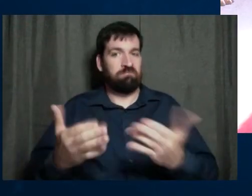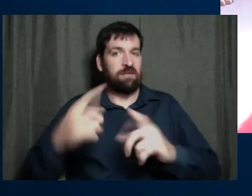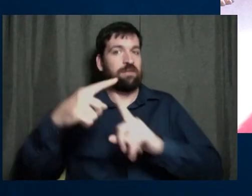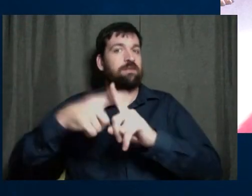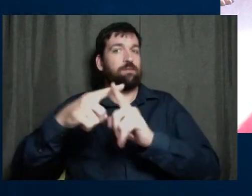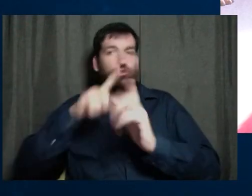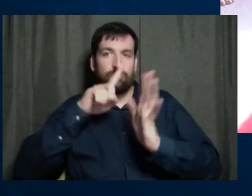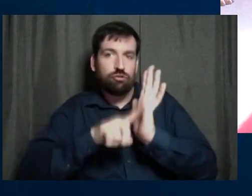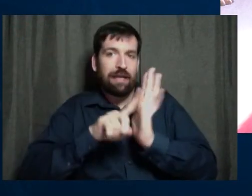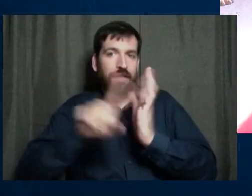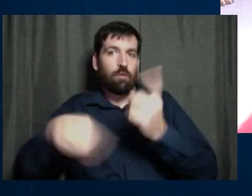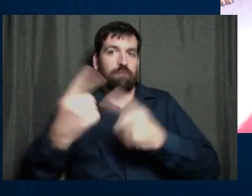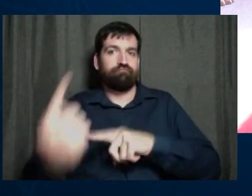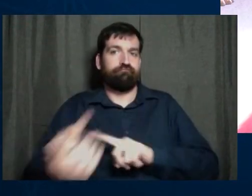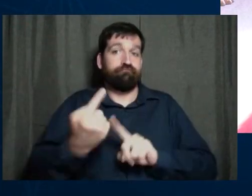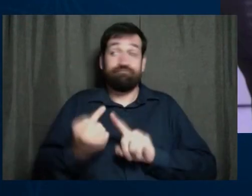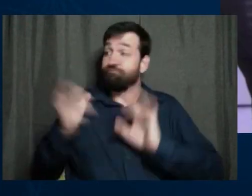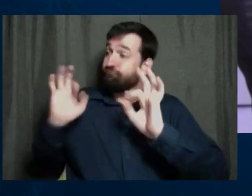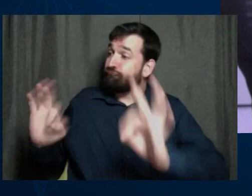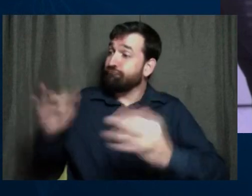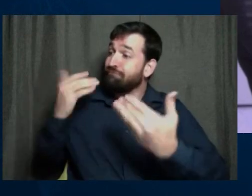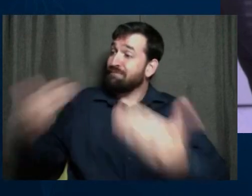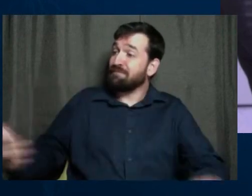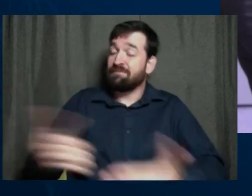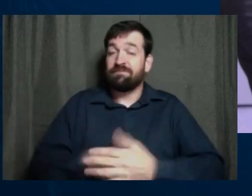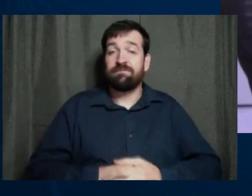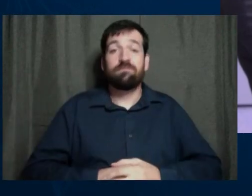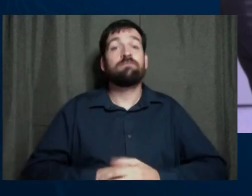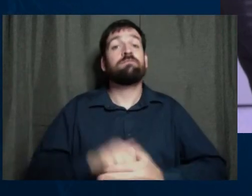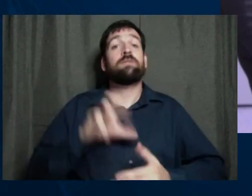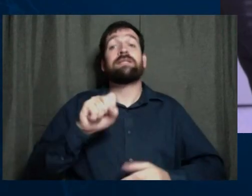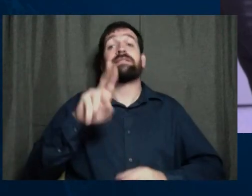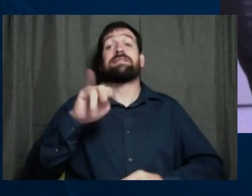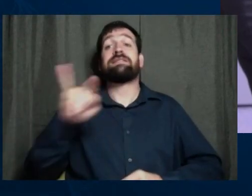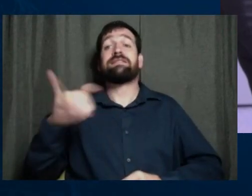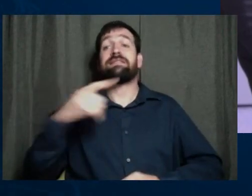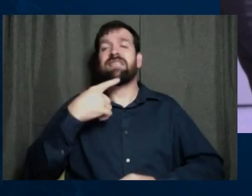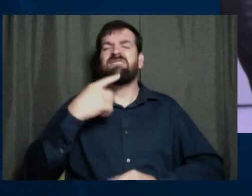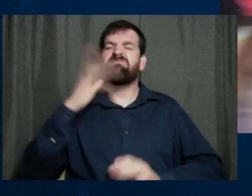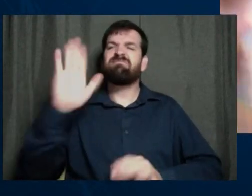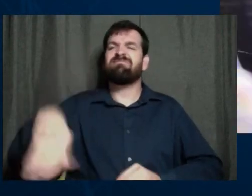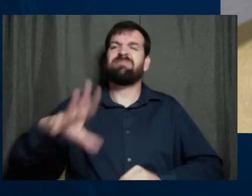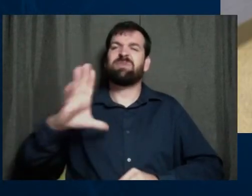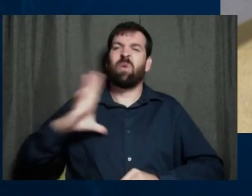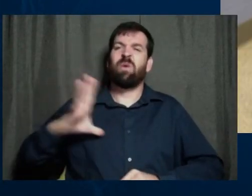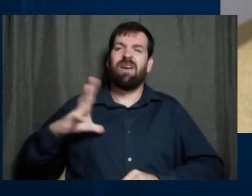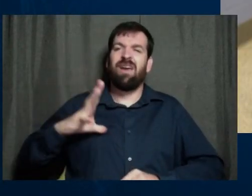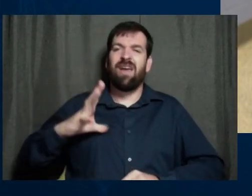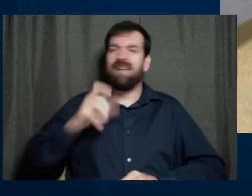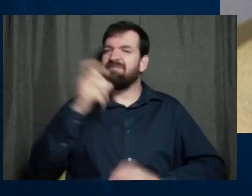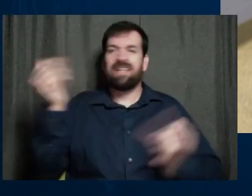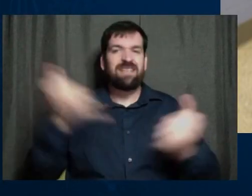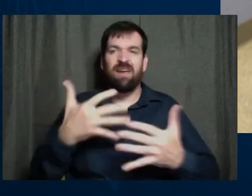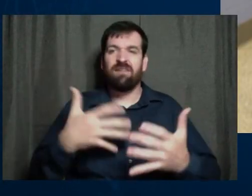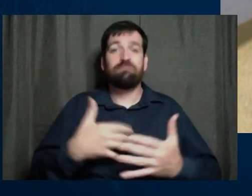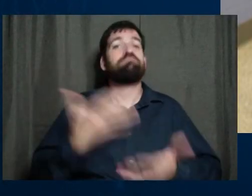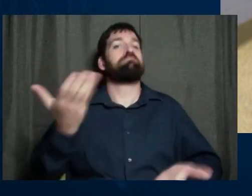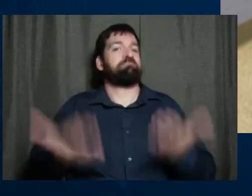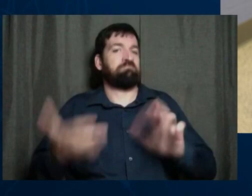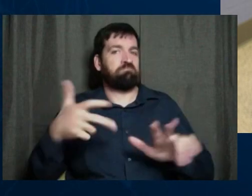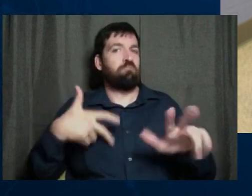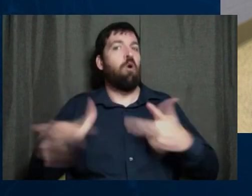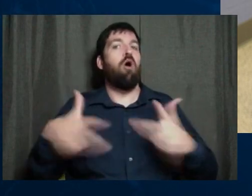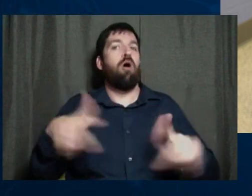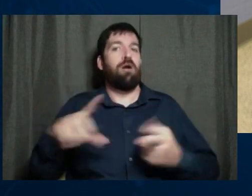door. You're good to go. Sunny says, it's okay. It's not scary. You'll probably walk to class